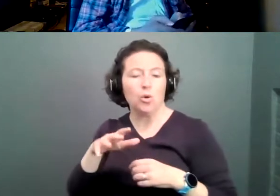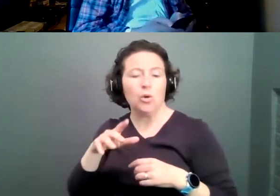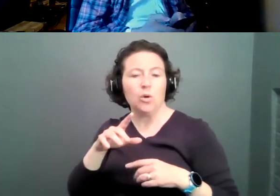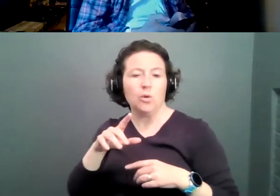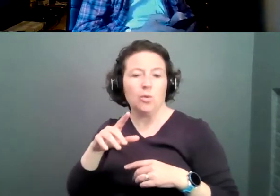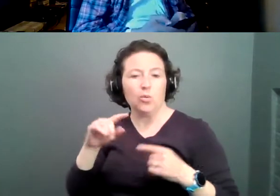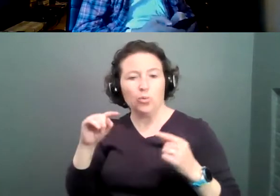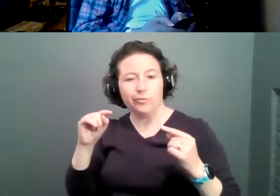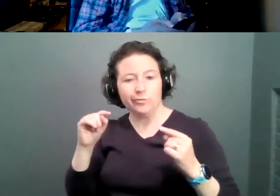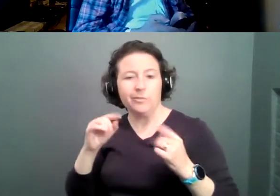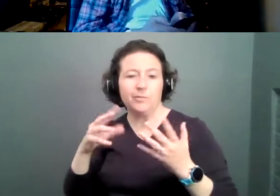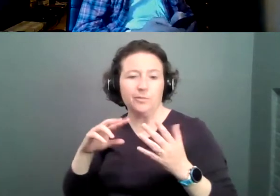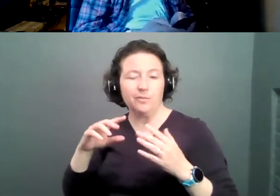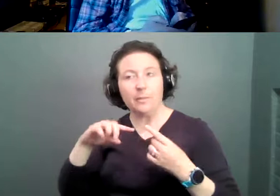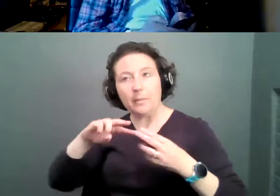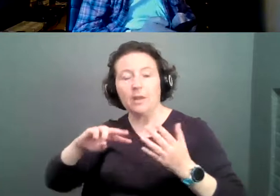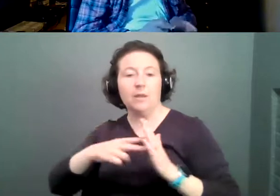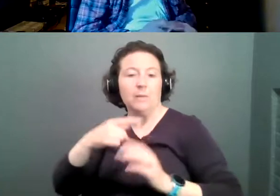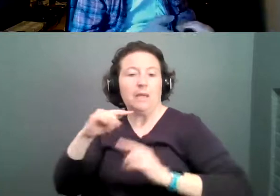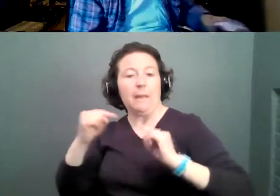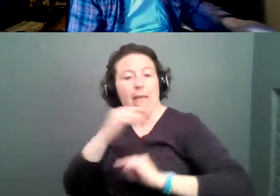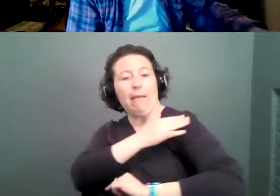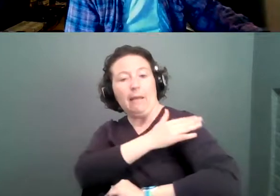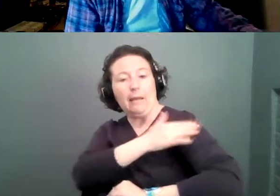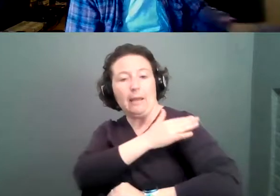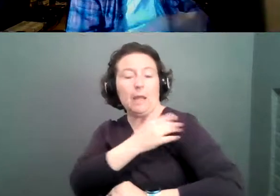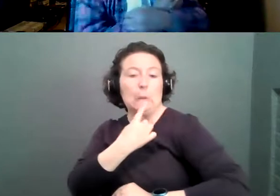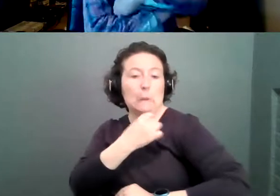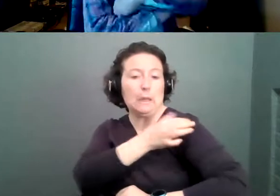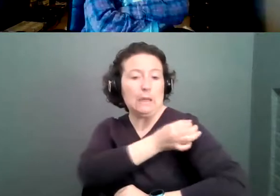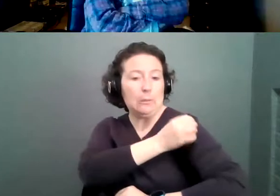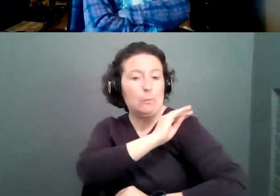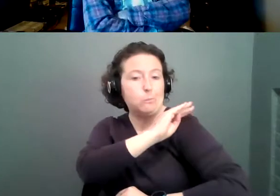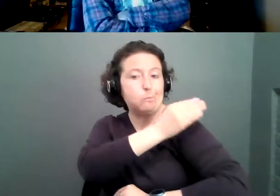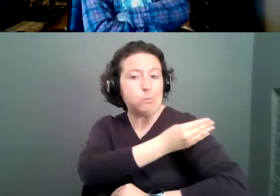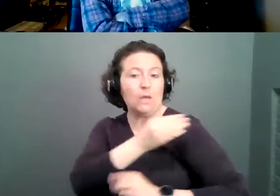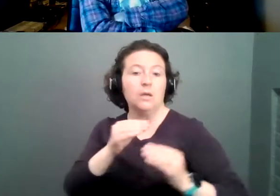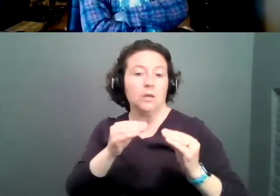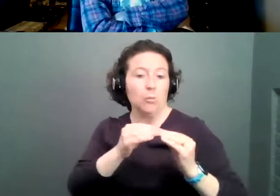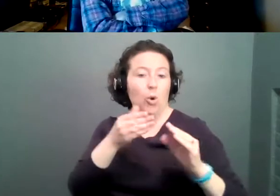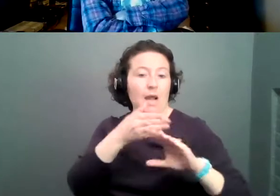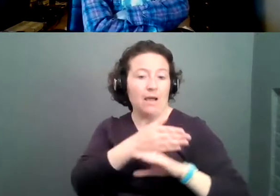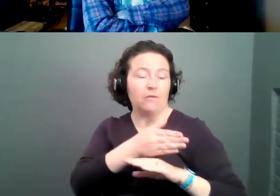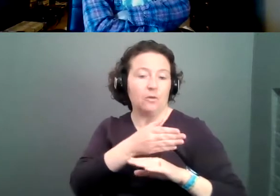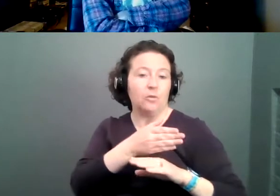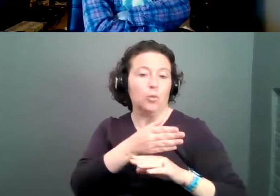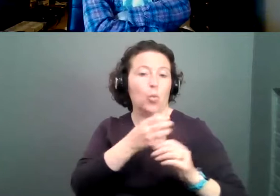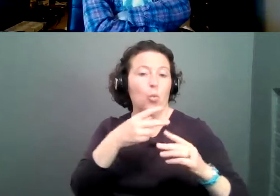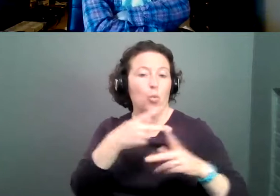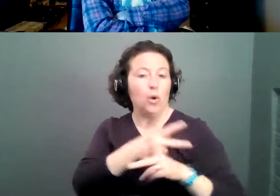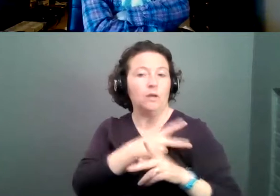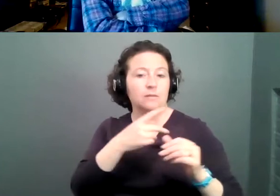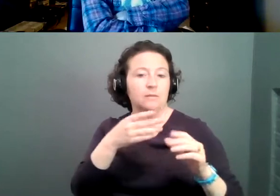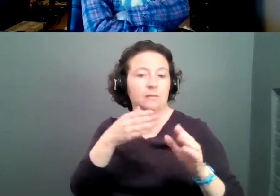predominantly pain at the injection site, redness, swelling, more prominent after the first dose, and mostly have been mild to